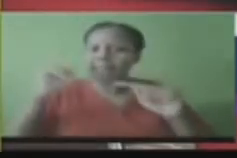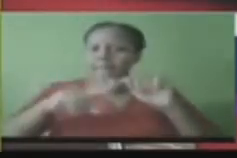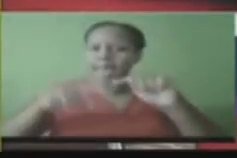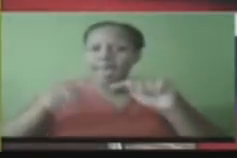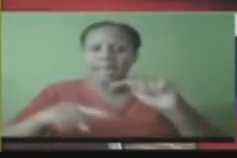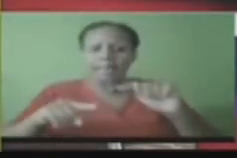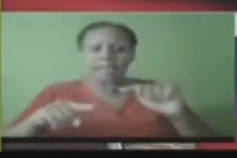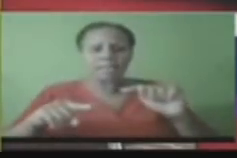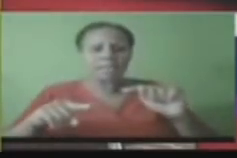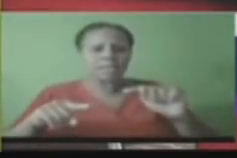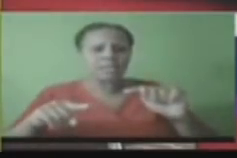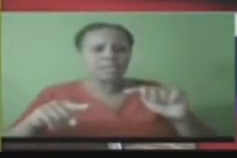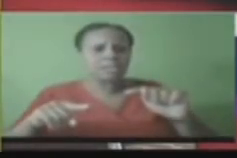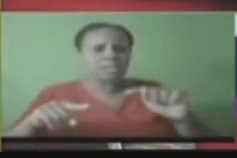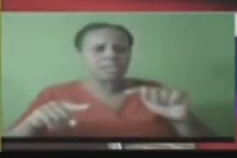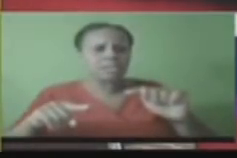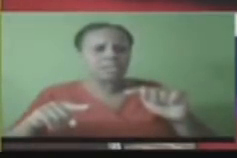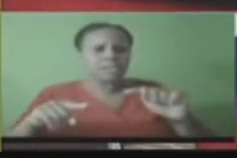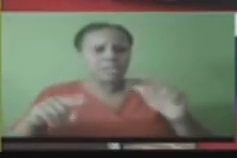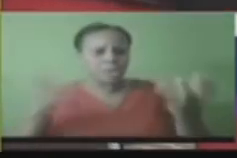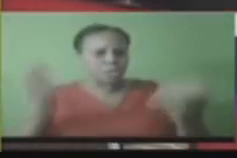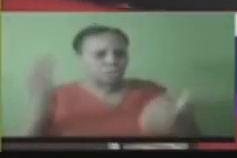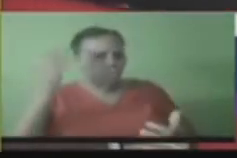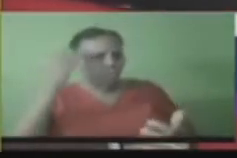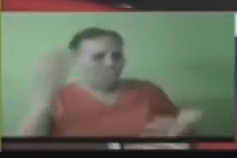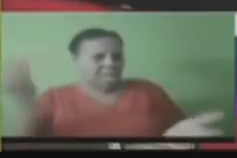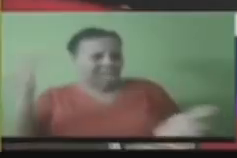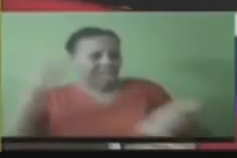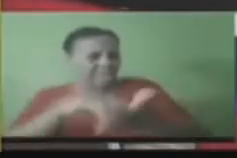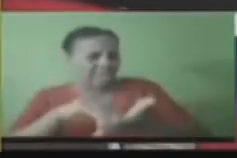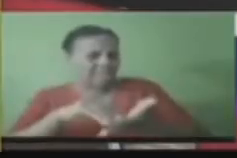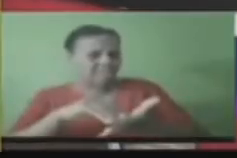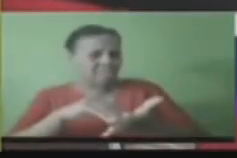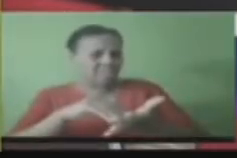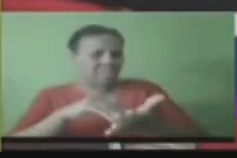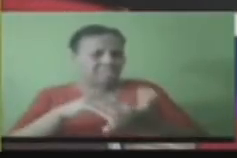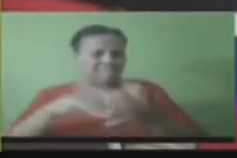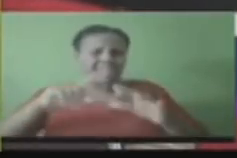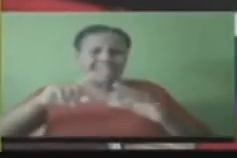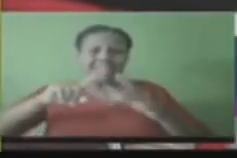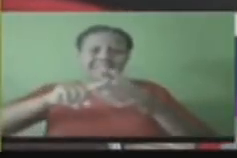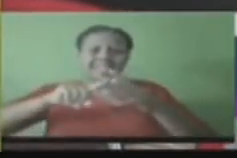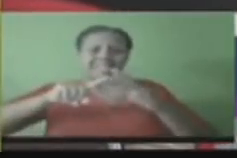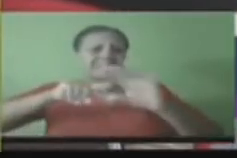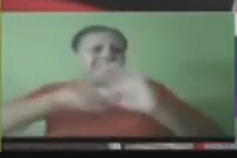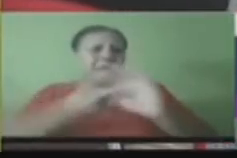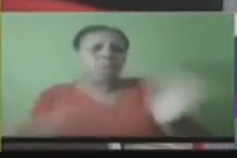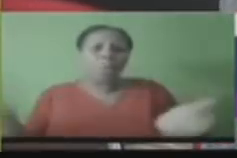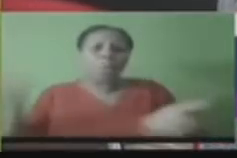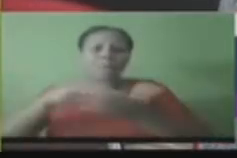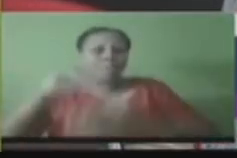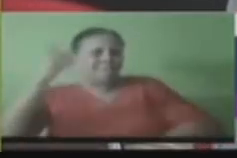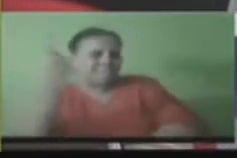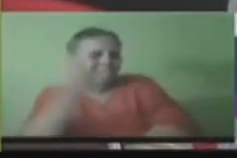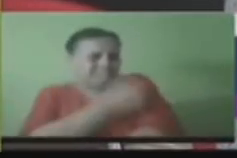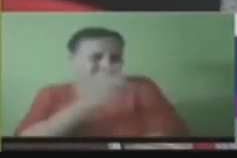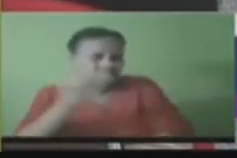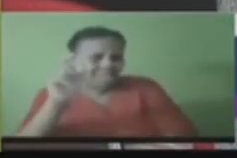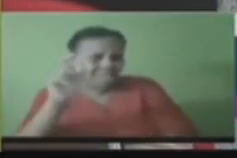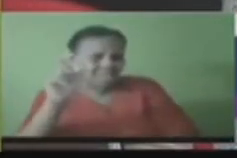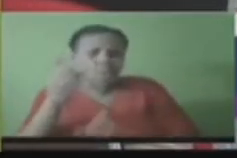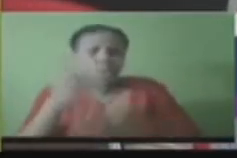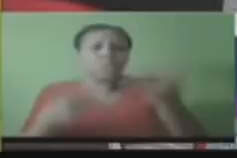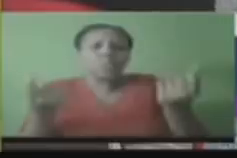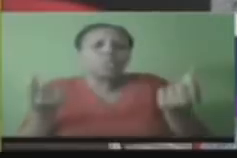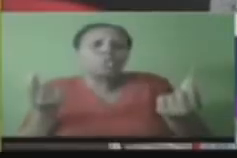to start over and get a first shot again, or they just need the second shot. What is the process? Okay, so thank you very much. Let me just deal with